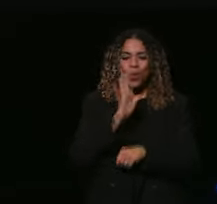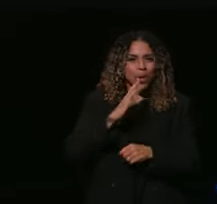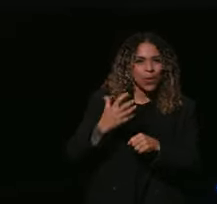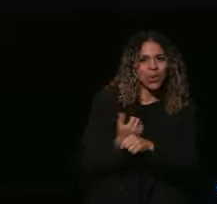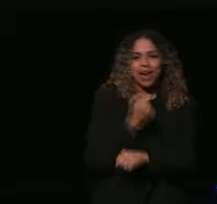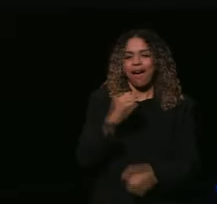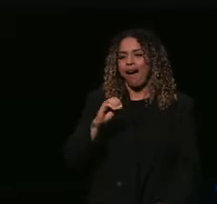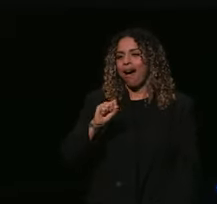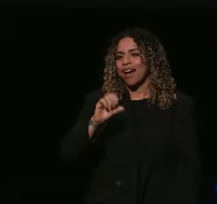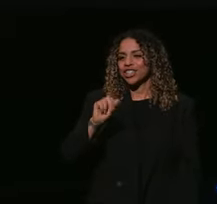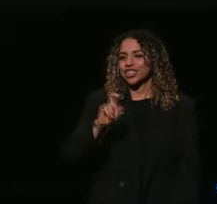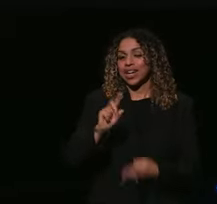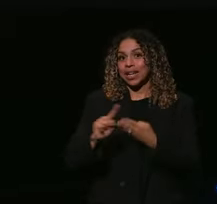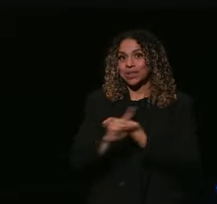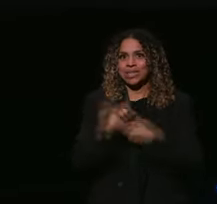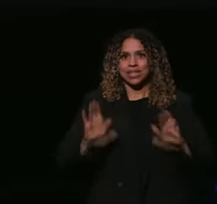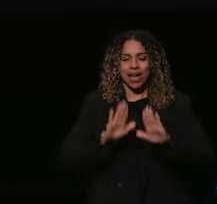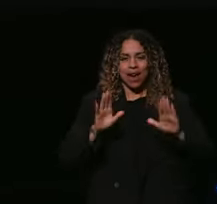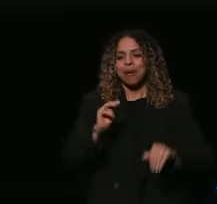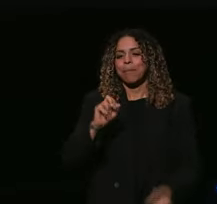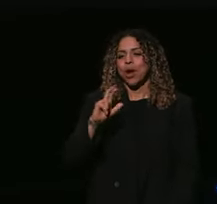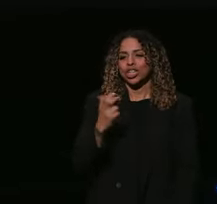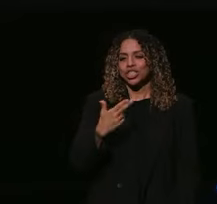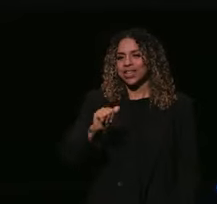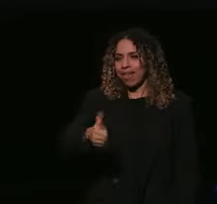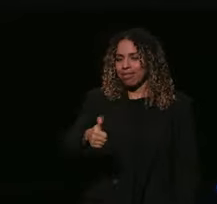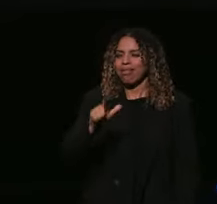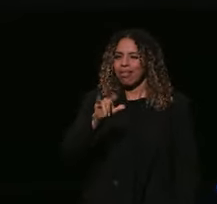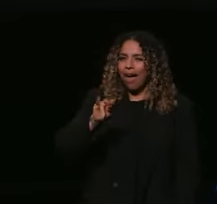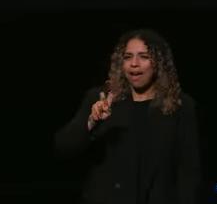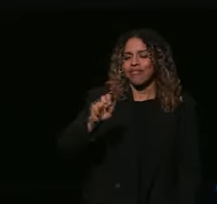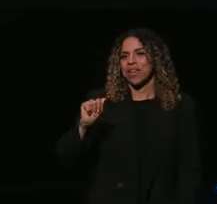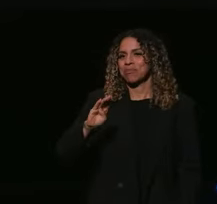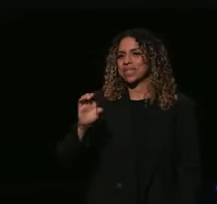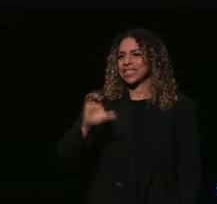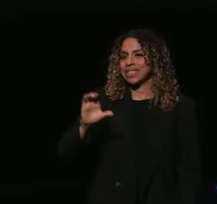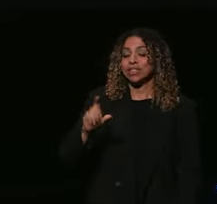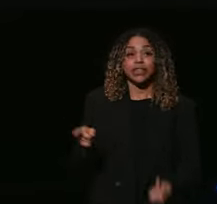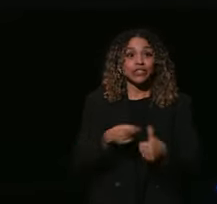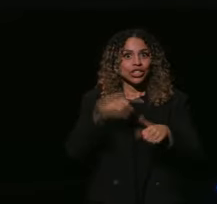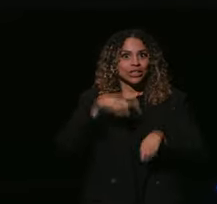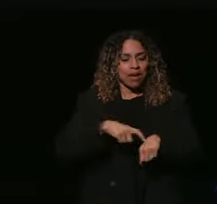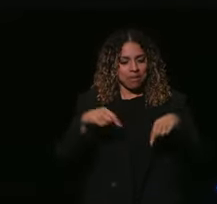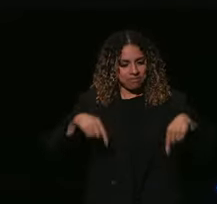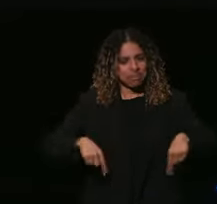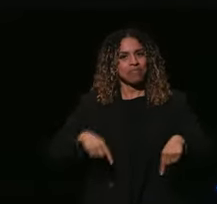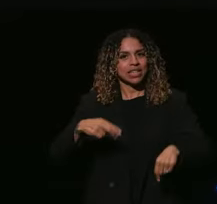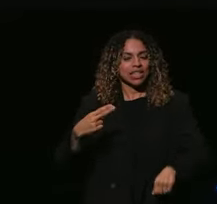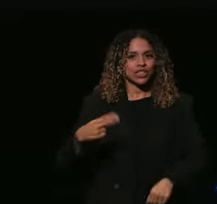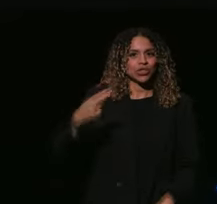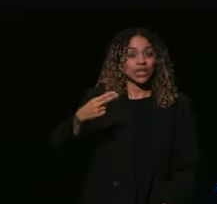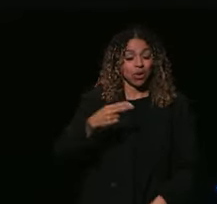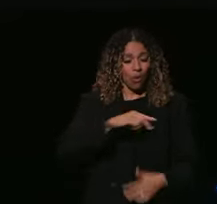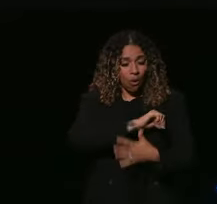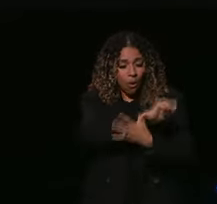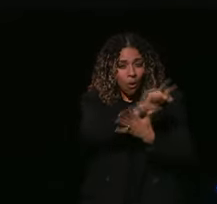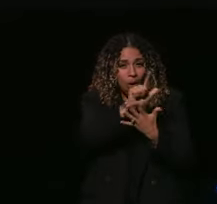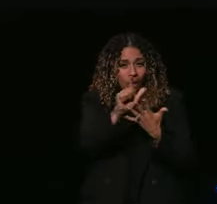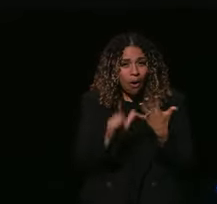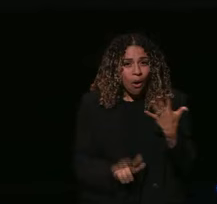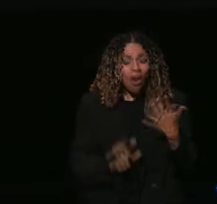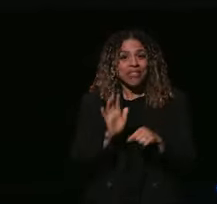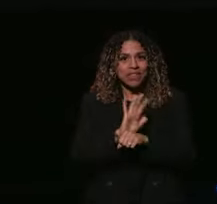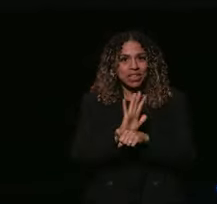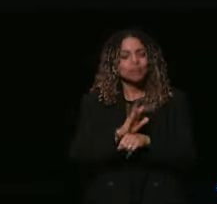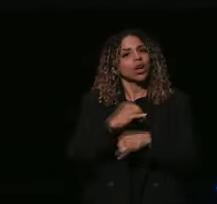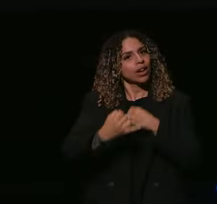10th, live on ABC. For the first time in Academy history, all five of the nominated documentary feature films are